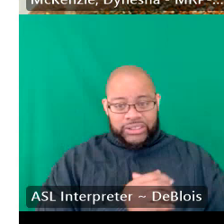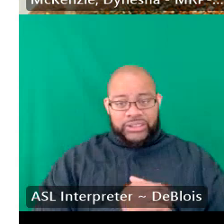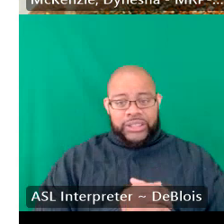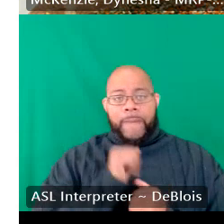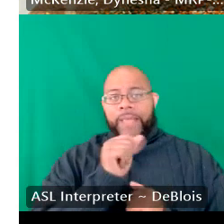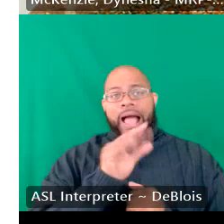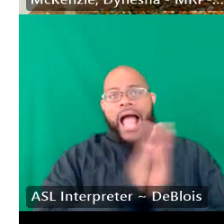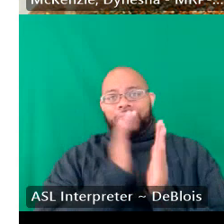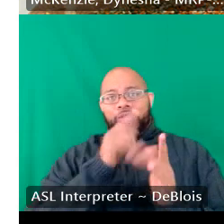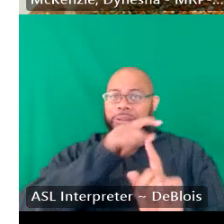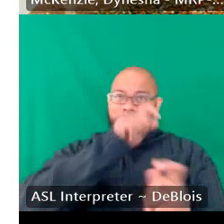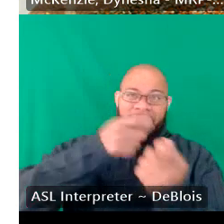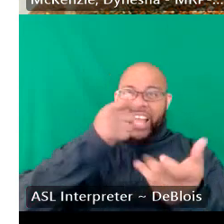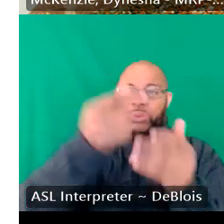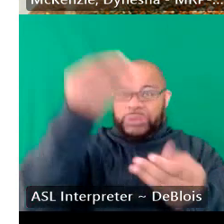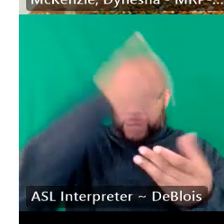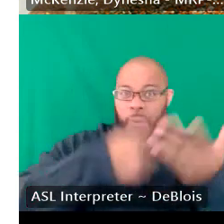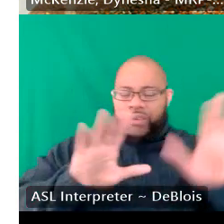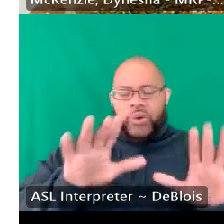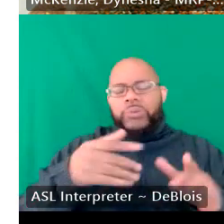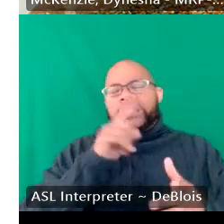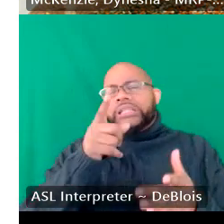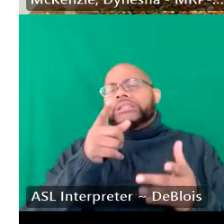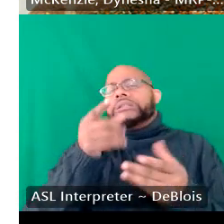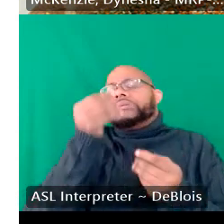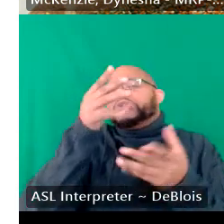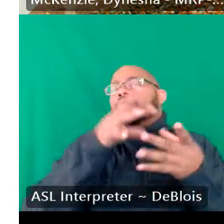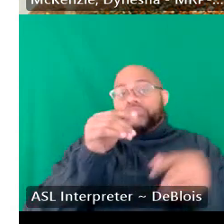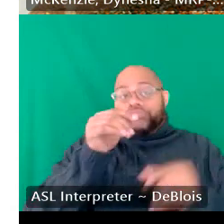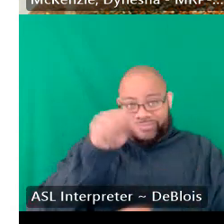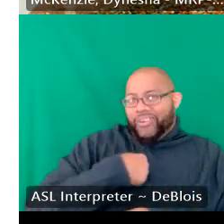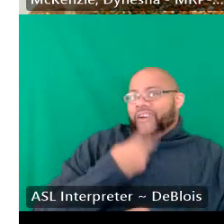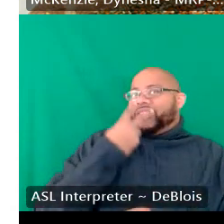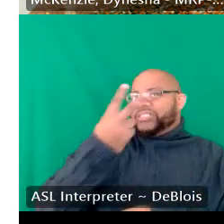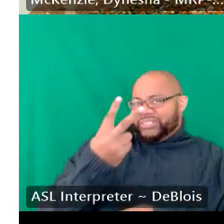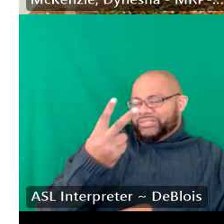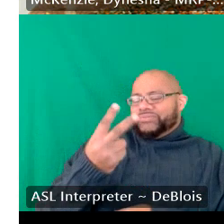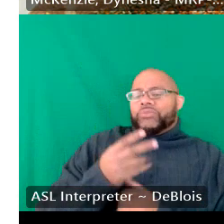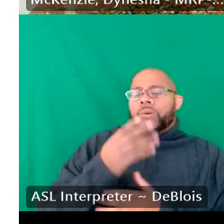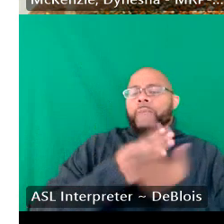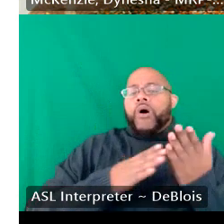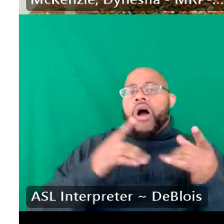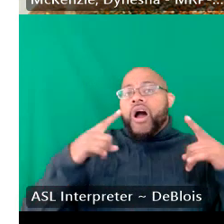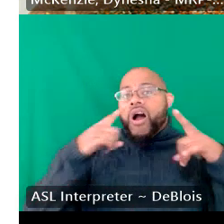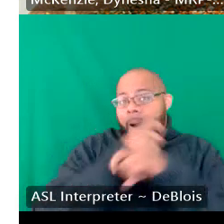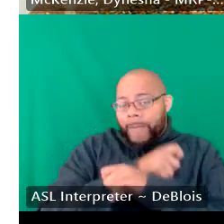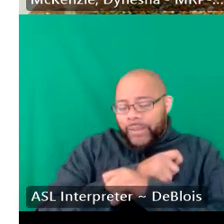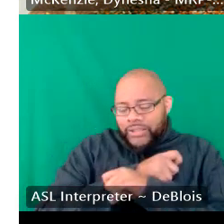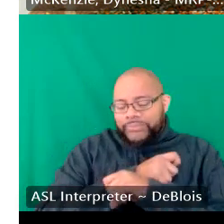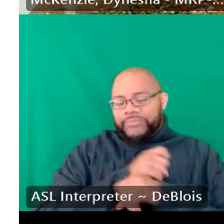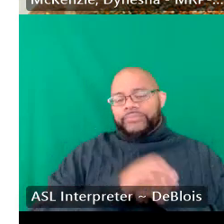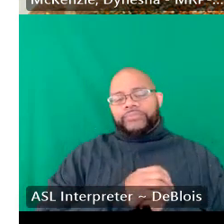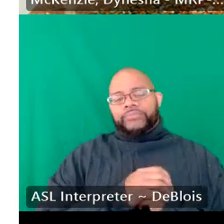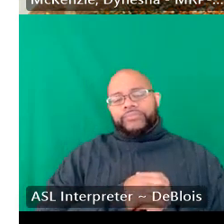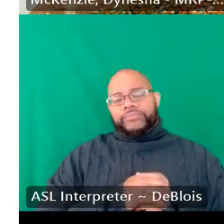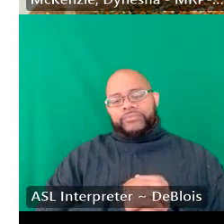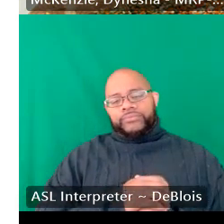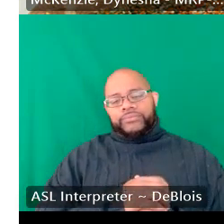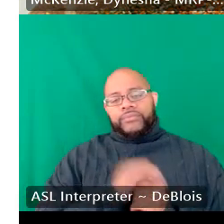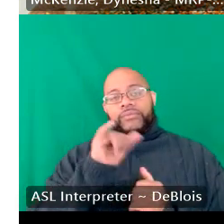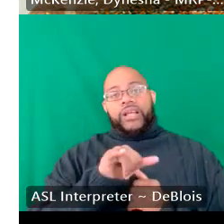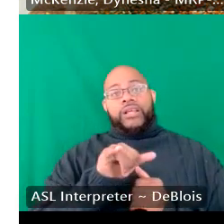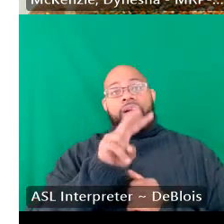in particular, but Indeed, I have. And part of the complexity, right, is these